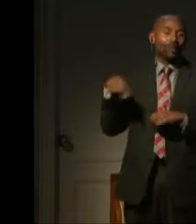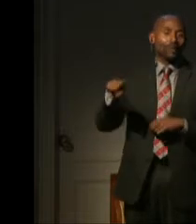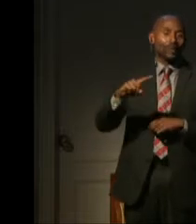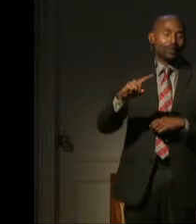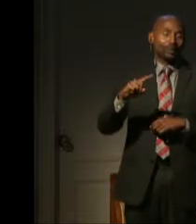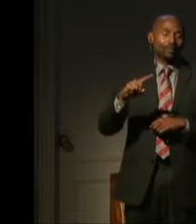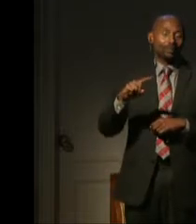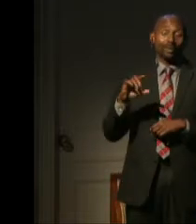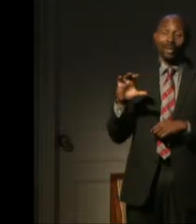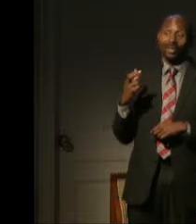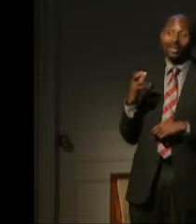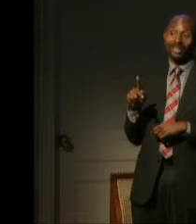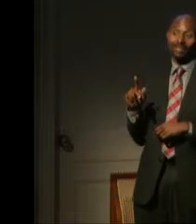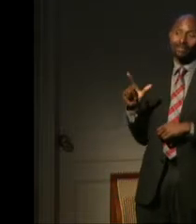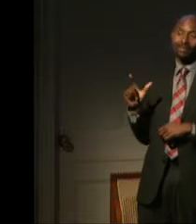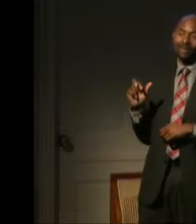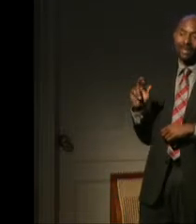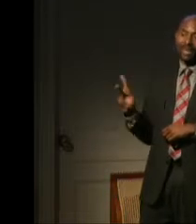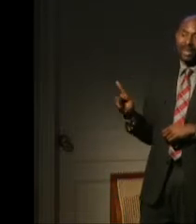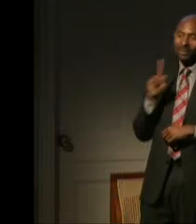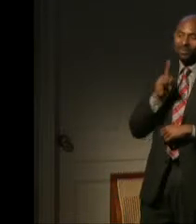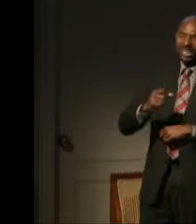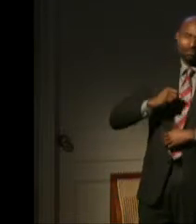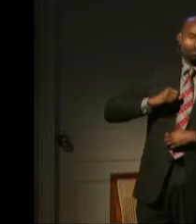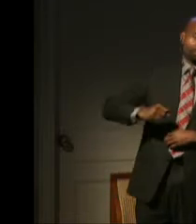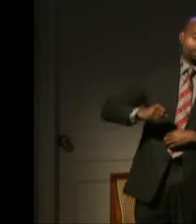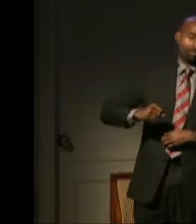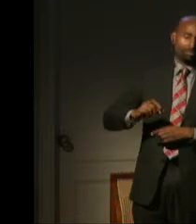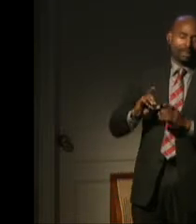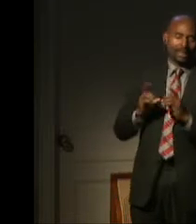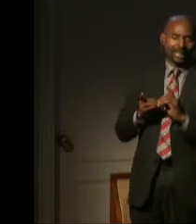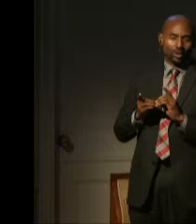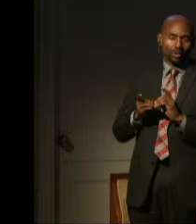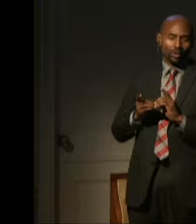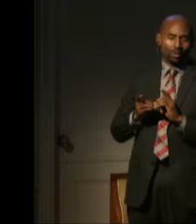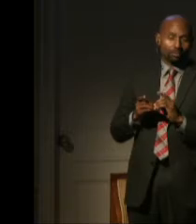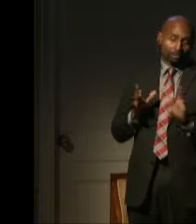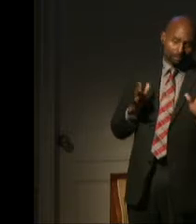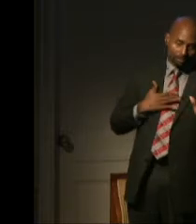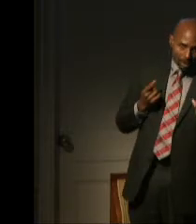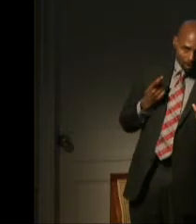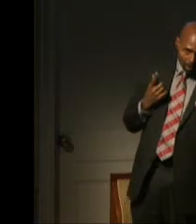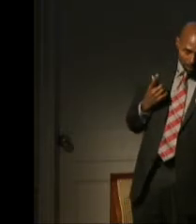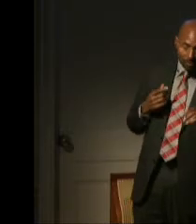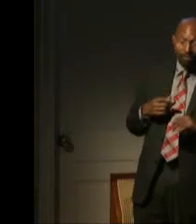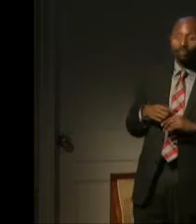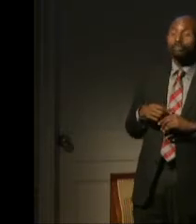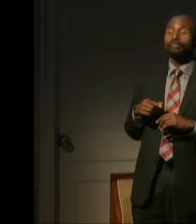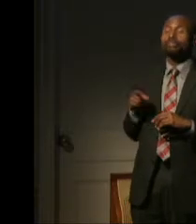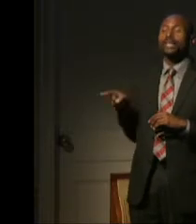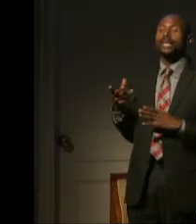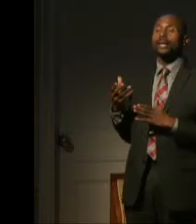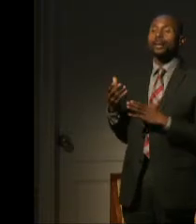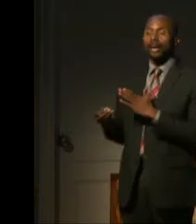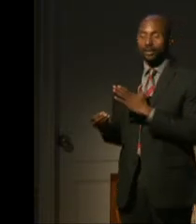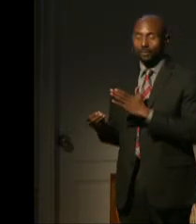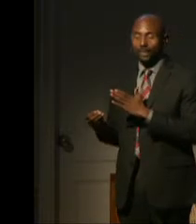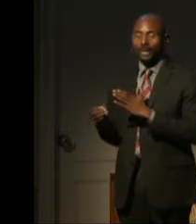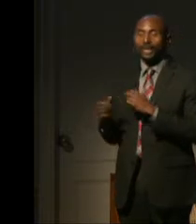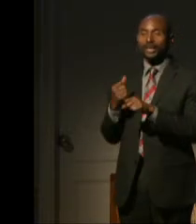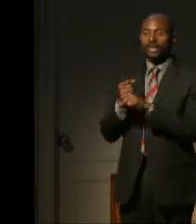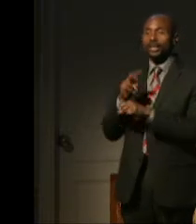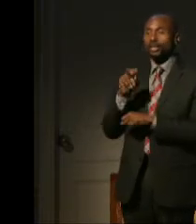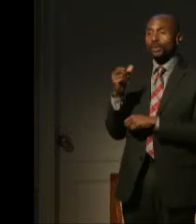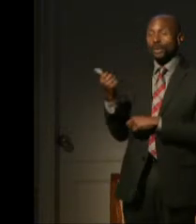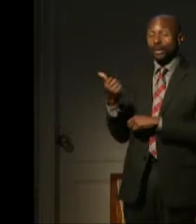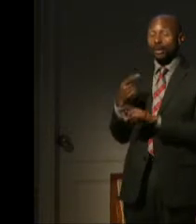for a long time was resistant to digital, from what I understand. He passed away in 2010. In the